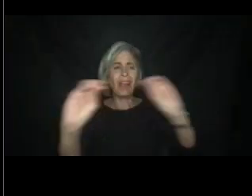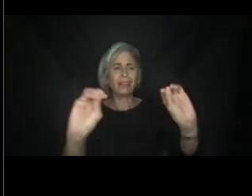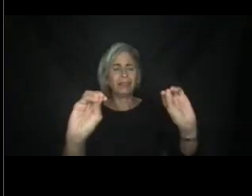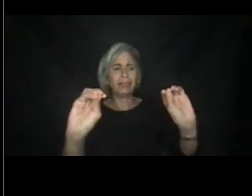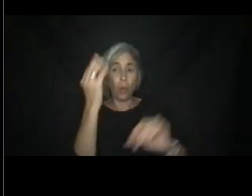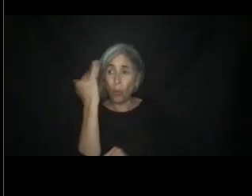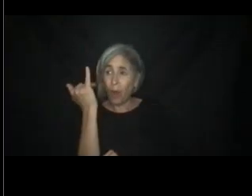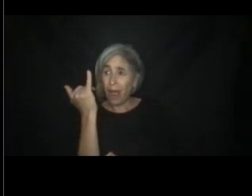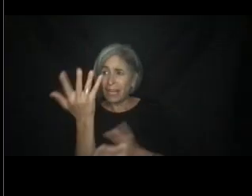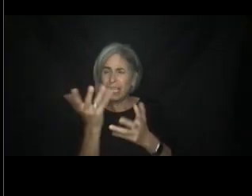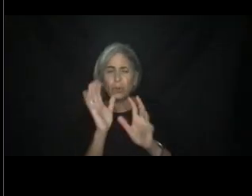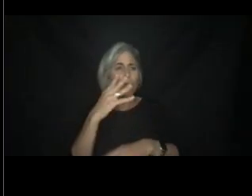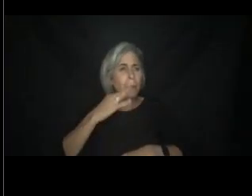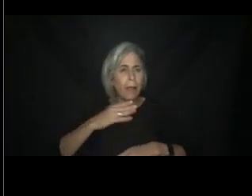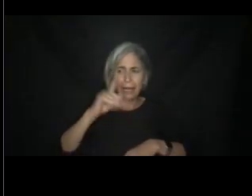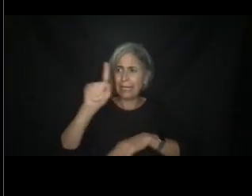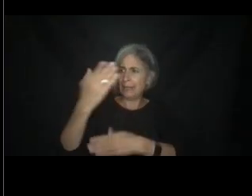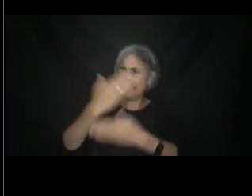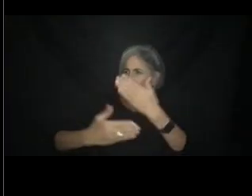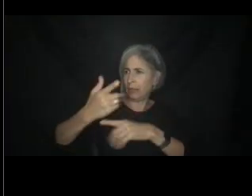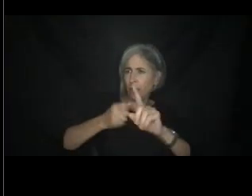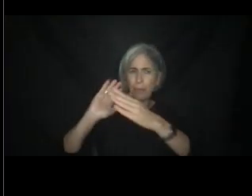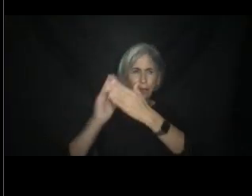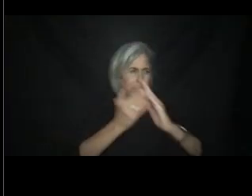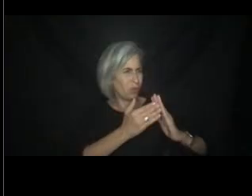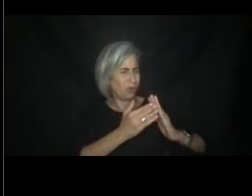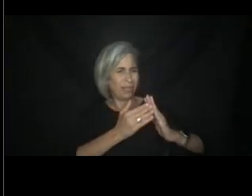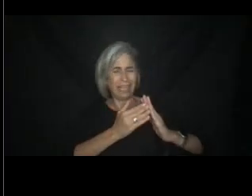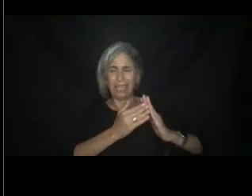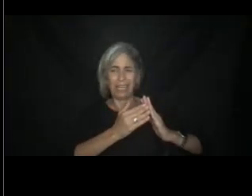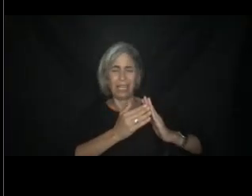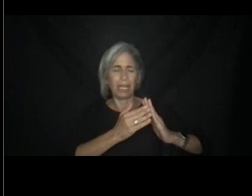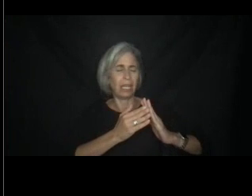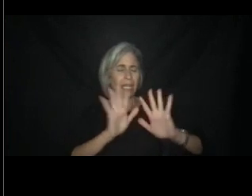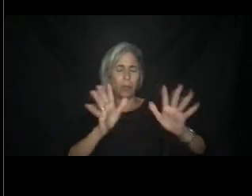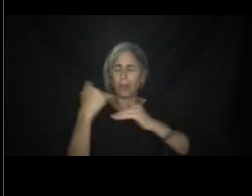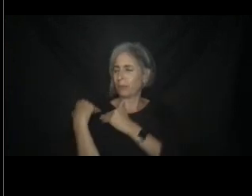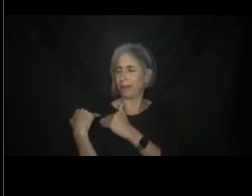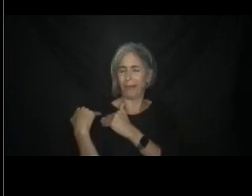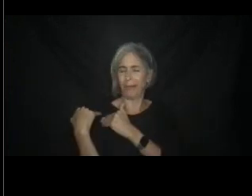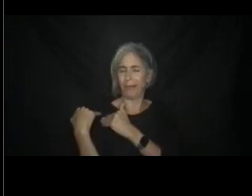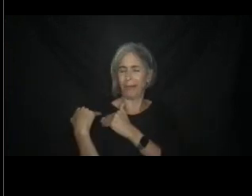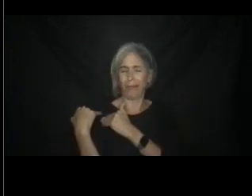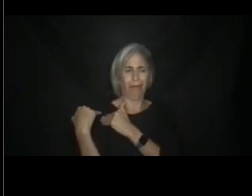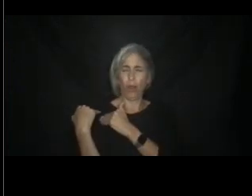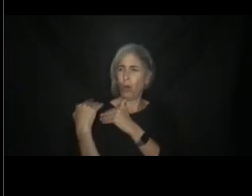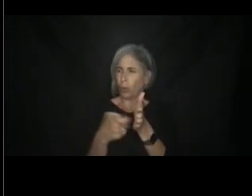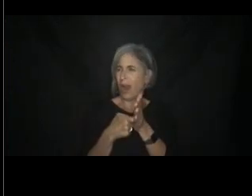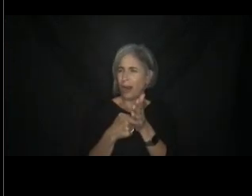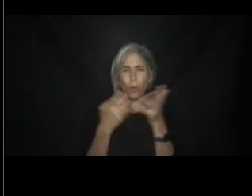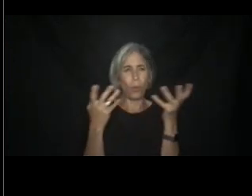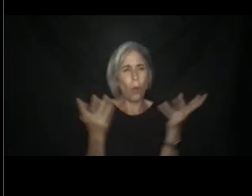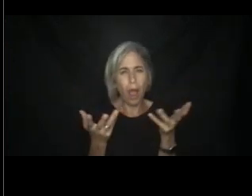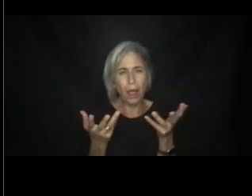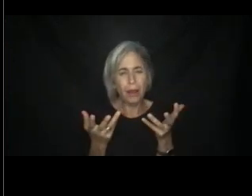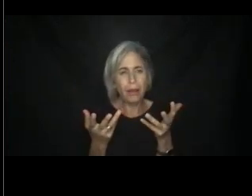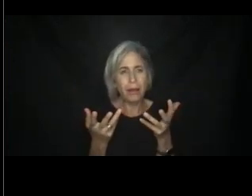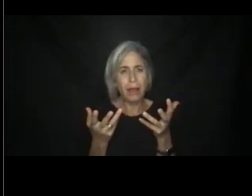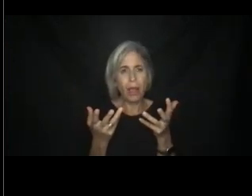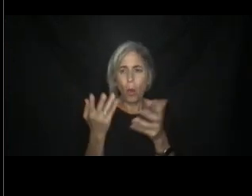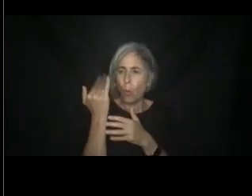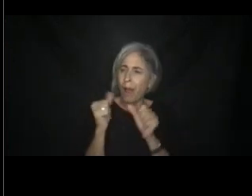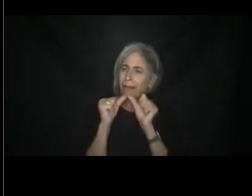because he didn't want the blood on his hand, but from the community. I don't know what it's gonna take, but why we gotta keep